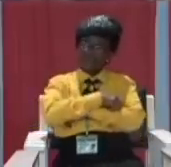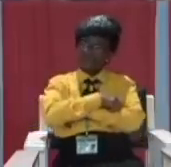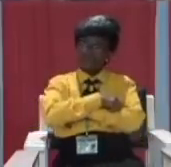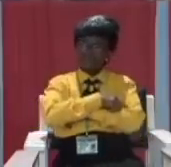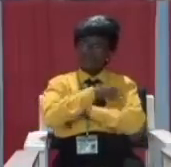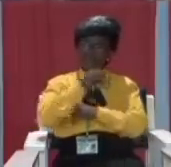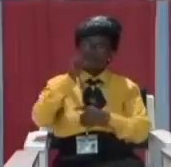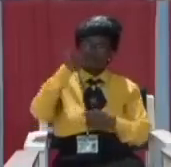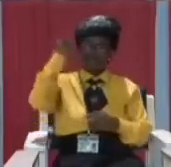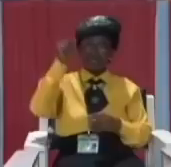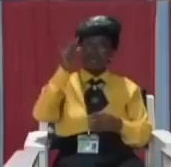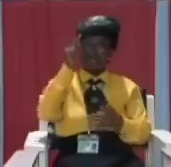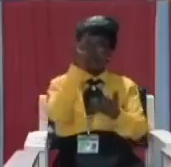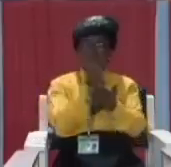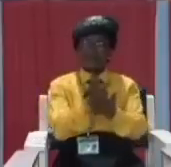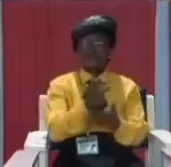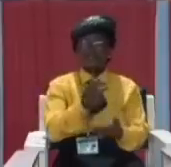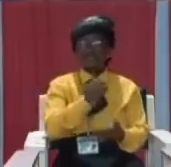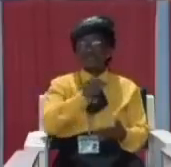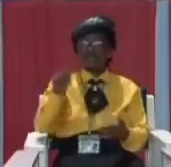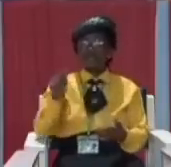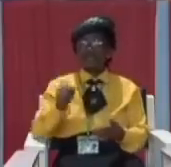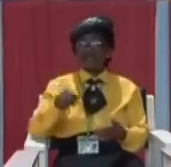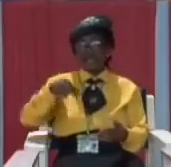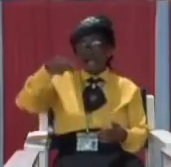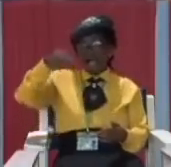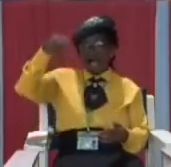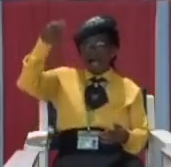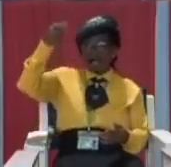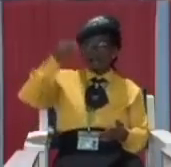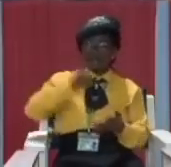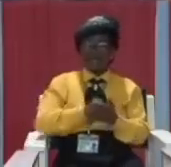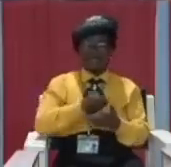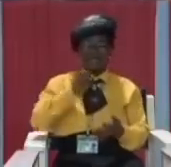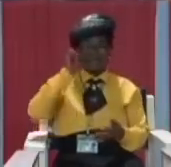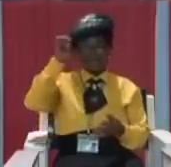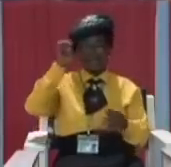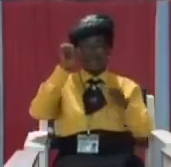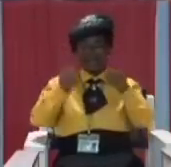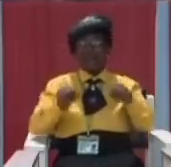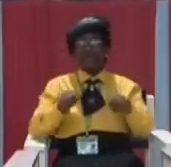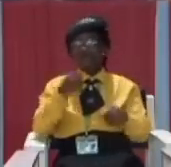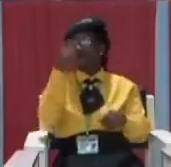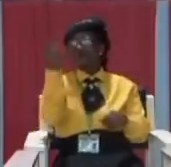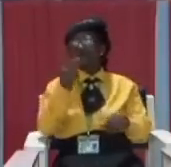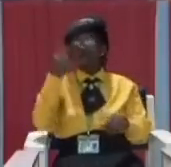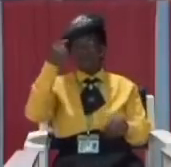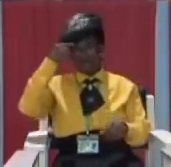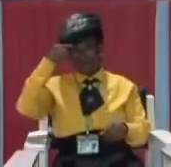he reached a height that he could only dream about.